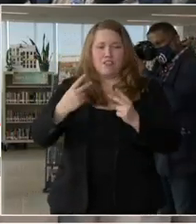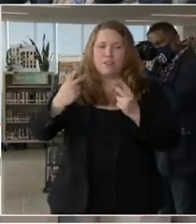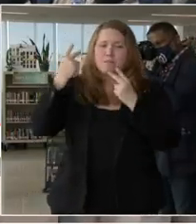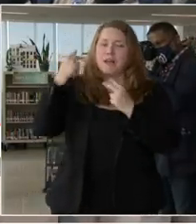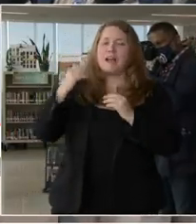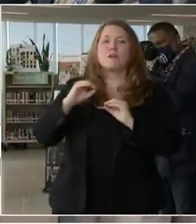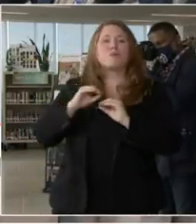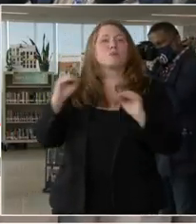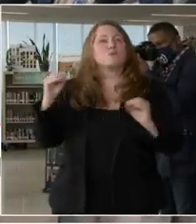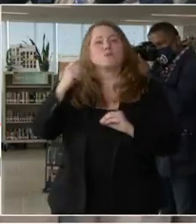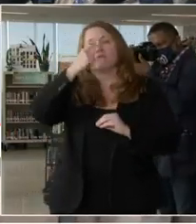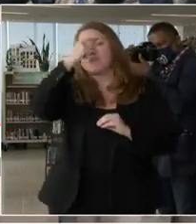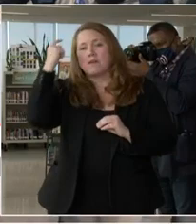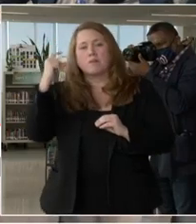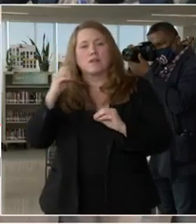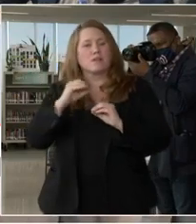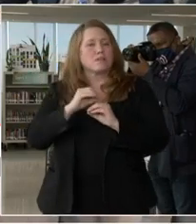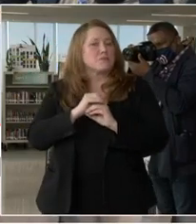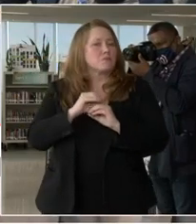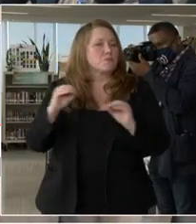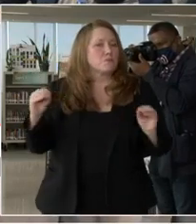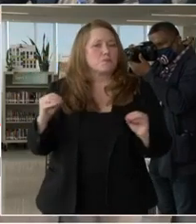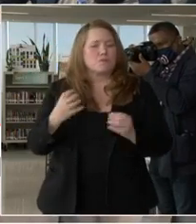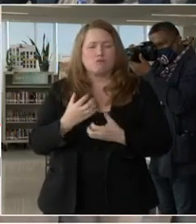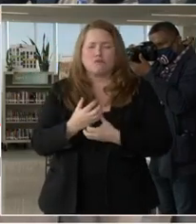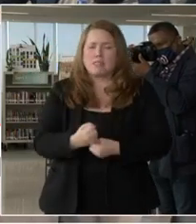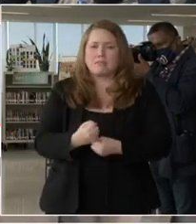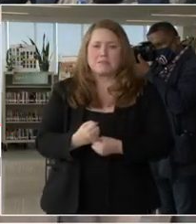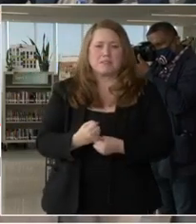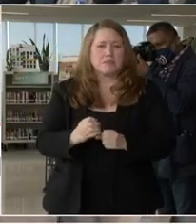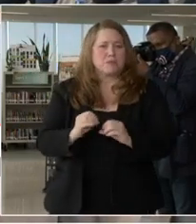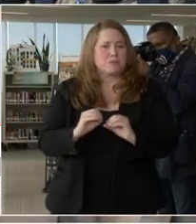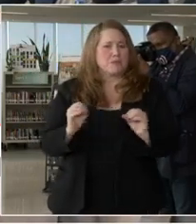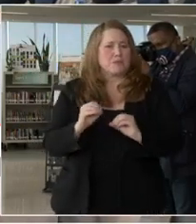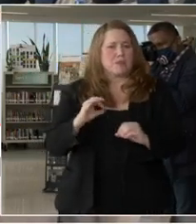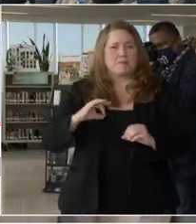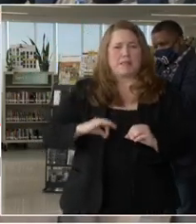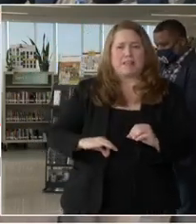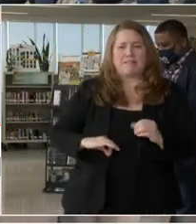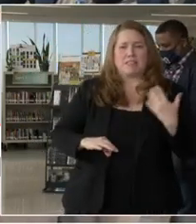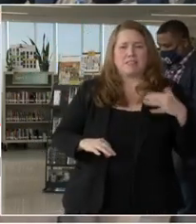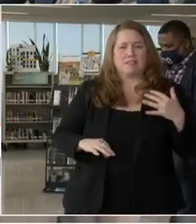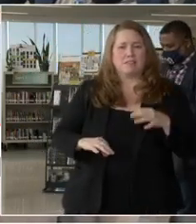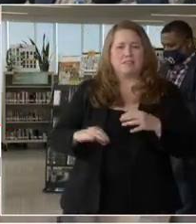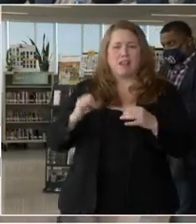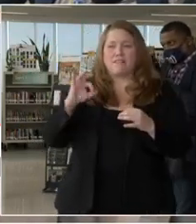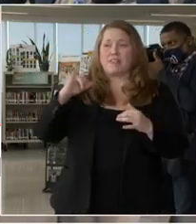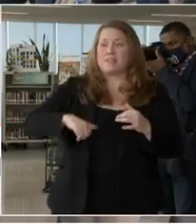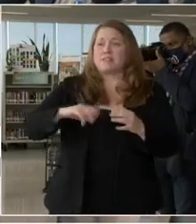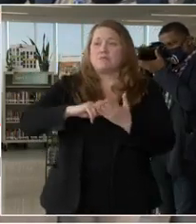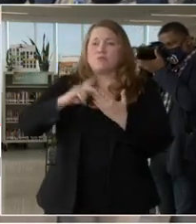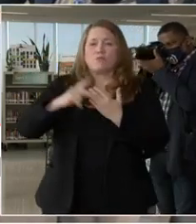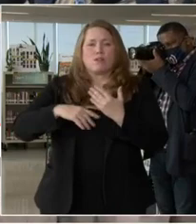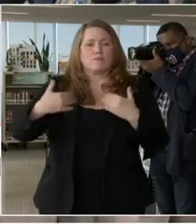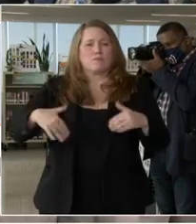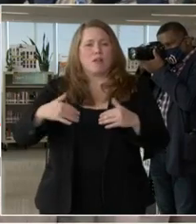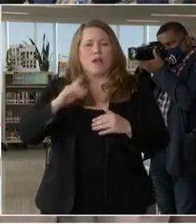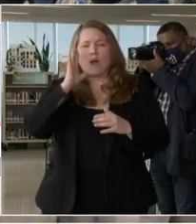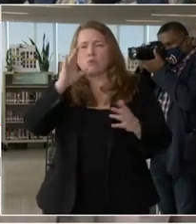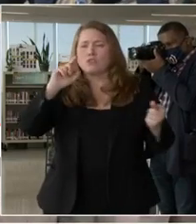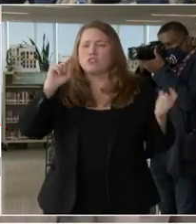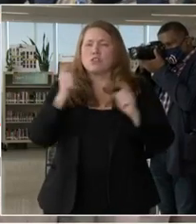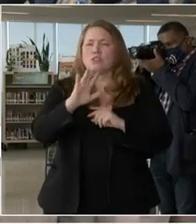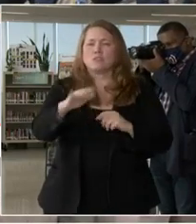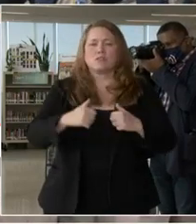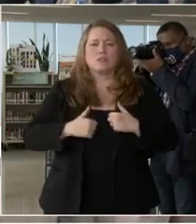I have no regrets. Trust me when I tell you that. The benefits of this program and how it will change your life.